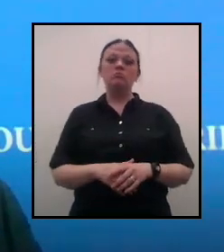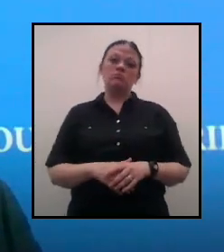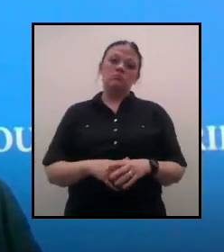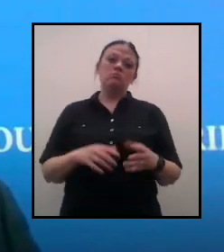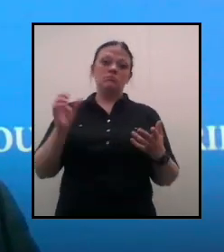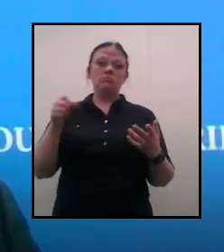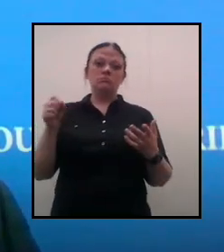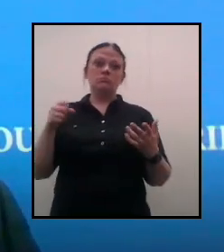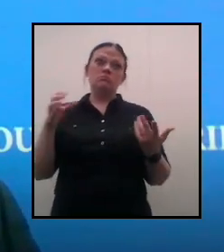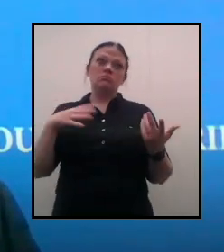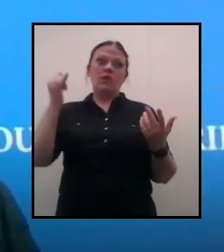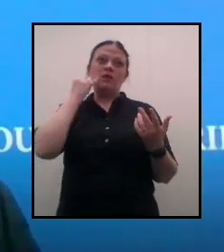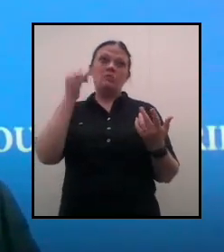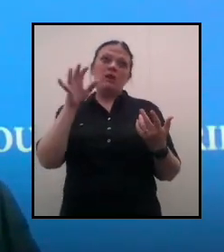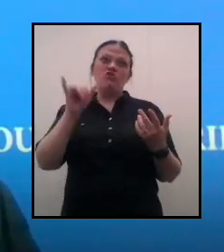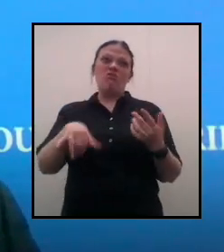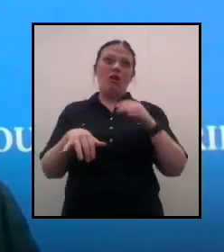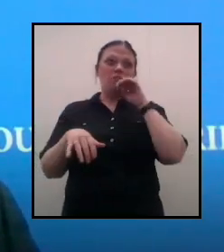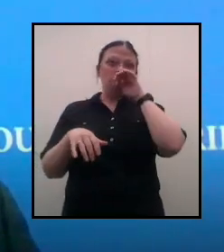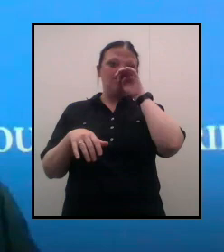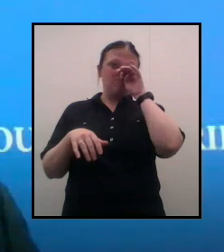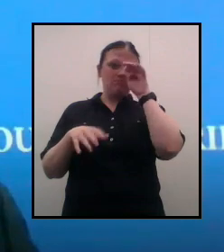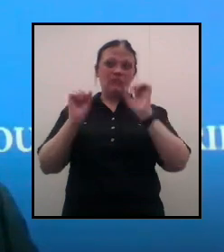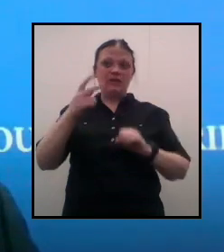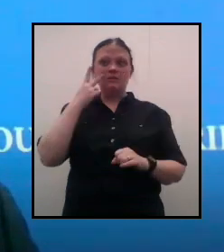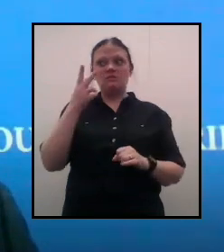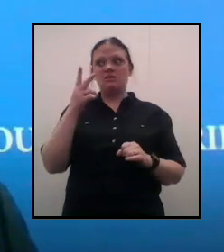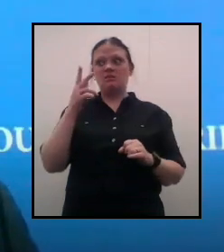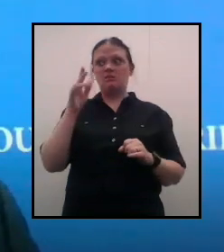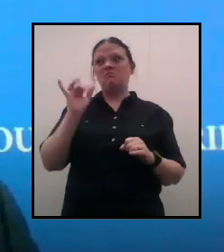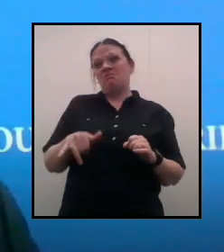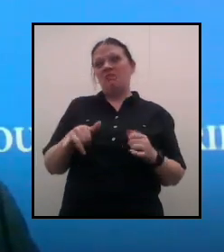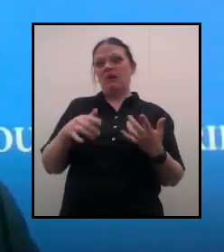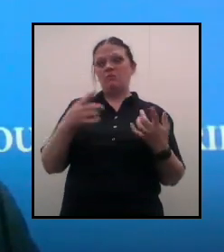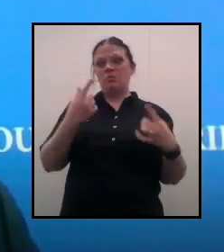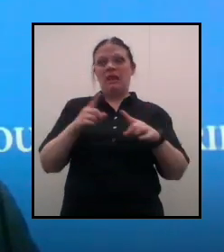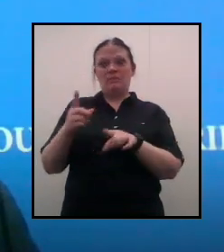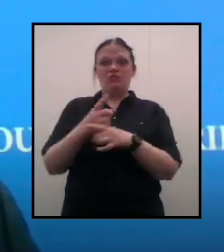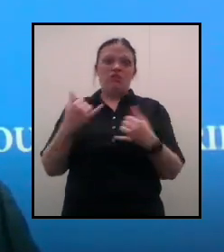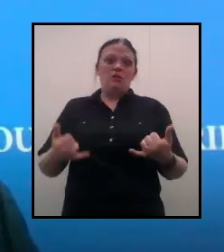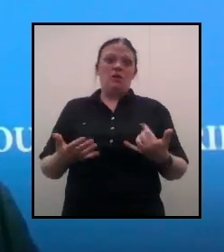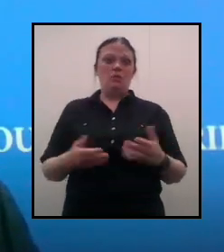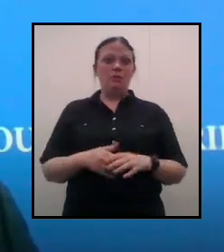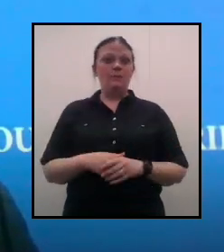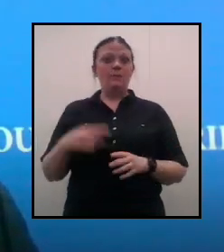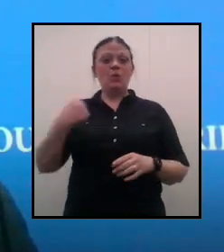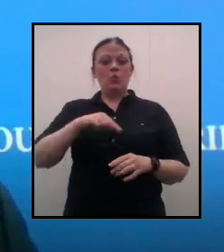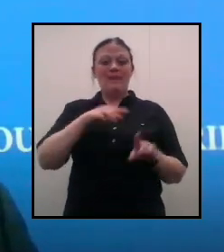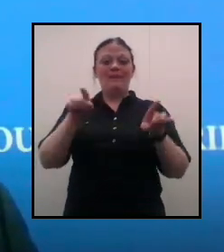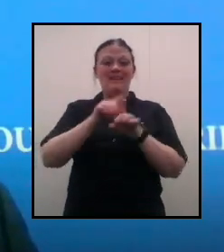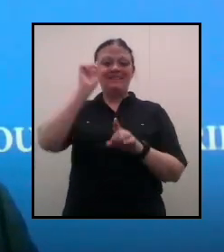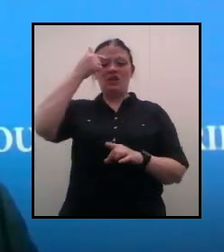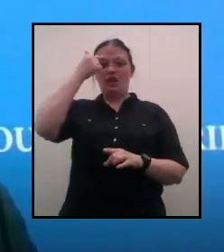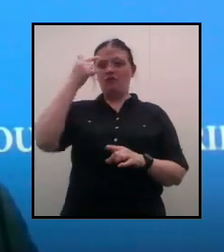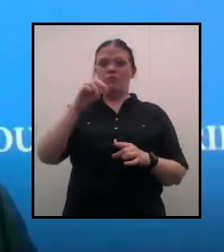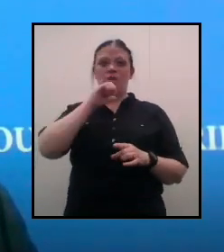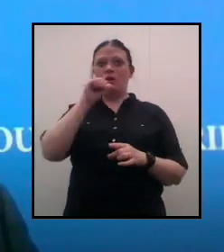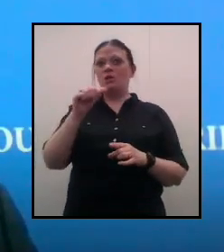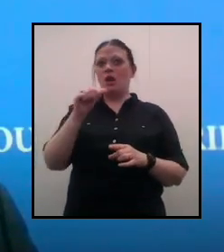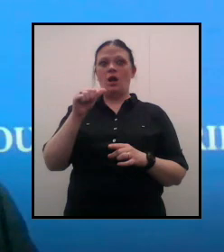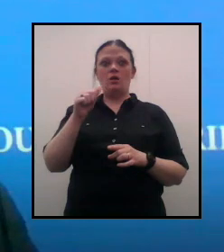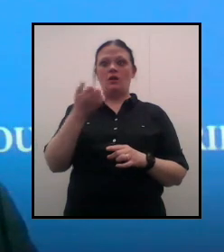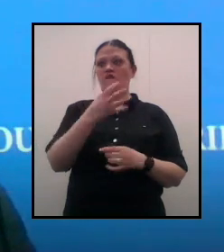Yeah, I would imagine that's the case. I could see that being the case. We as a government are not going to put a few $1